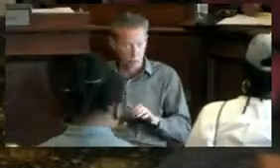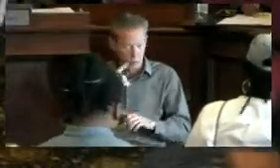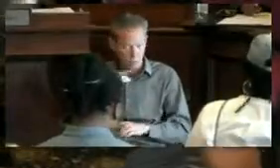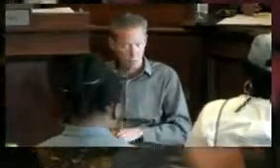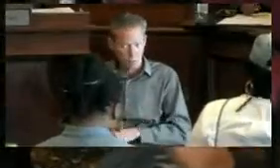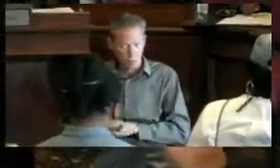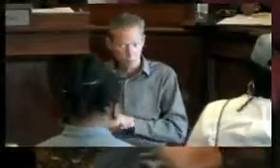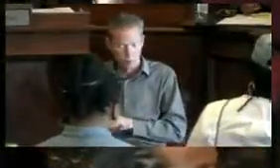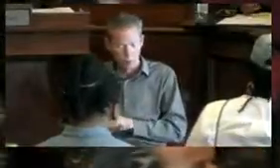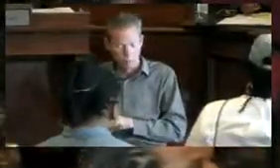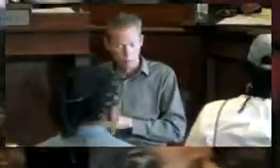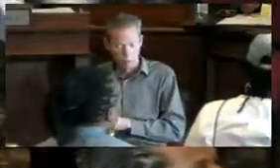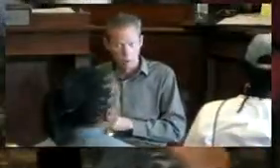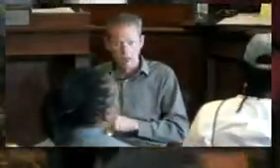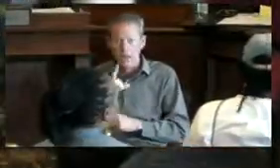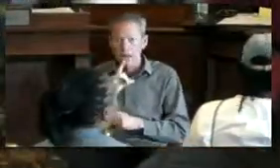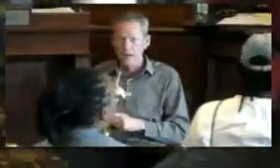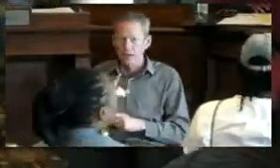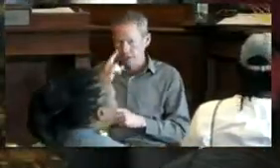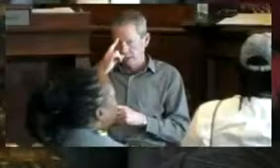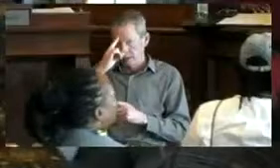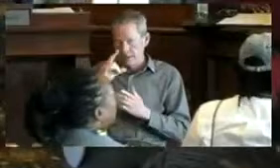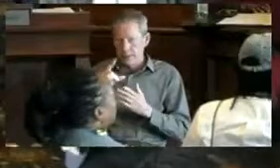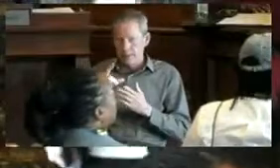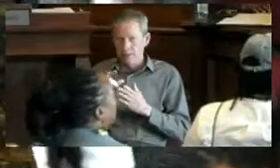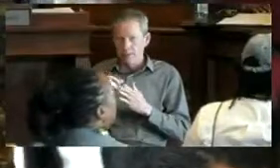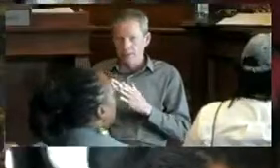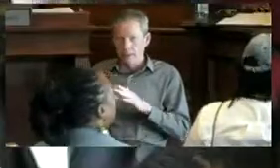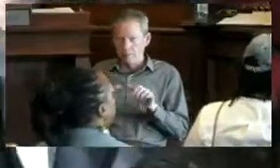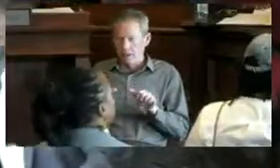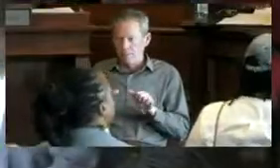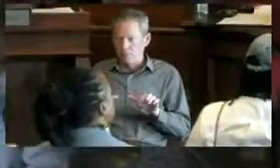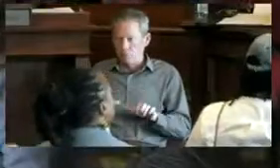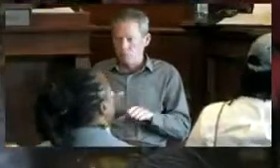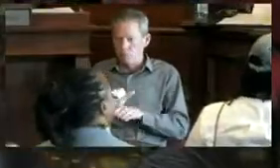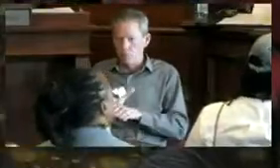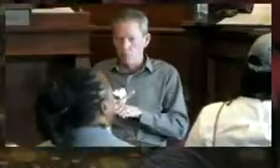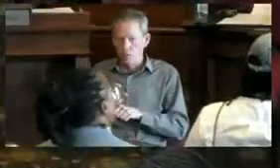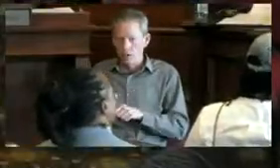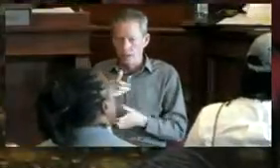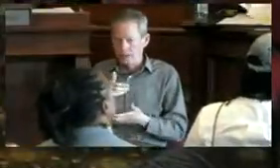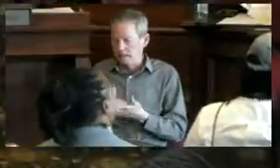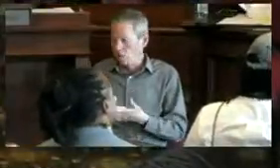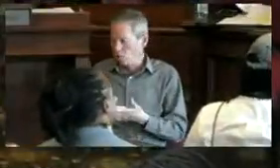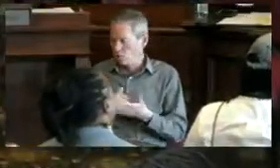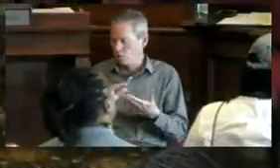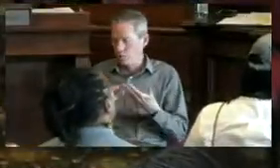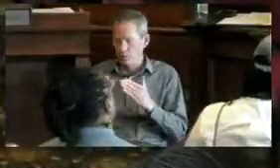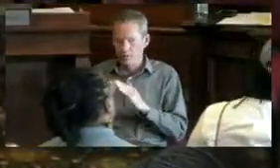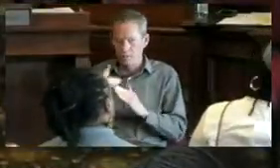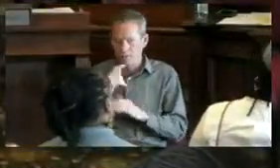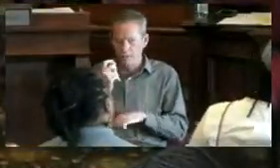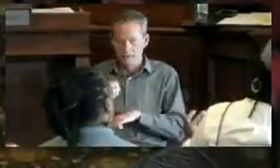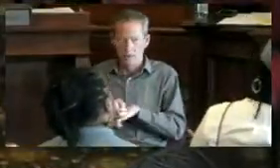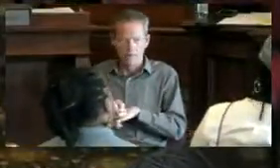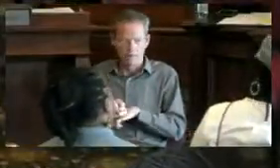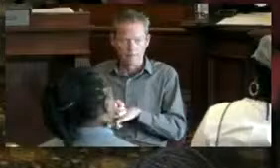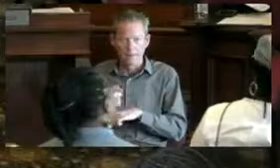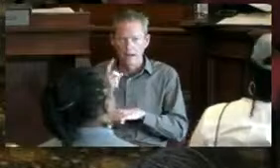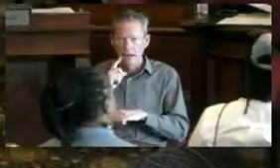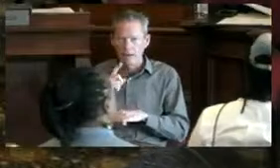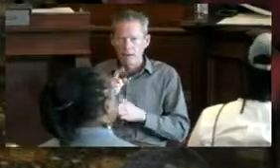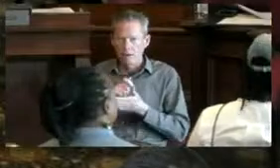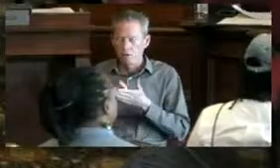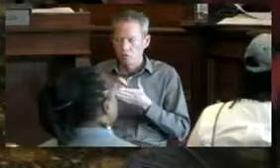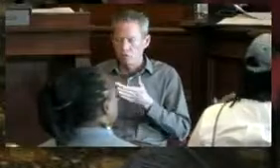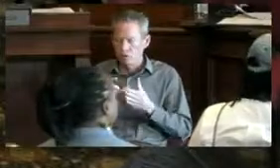Bloom Rock. I actually think that in order to do this work, you need to stay close to the community because it's hard. And I think